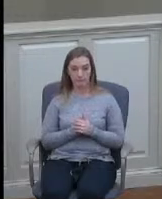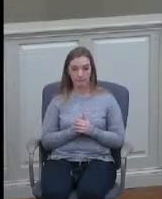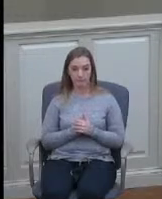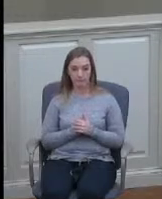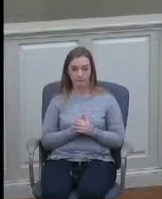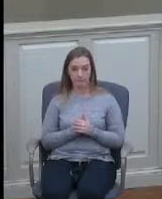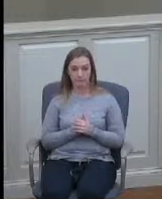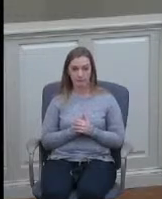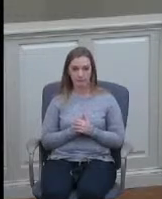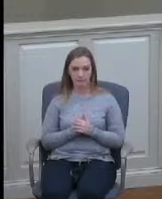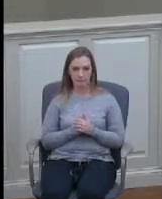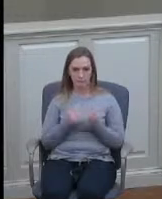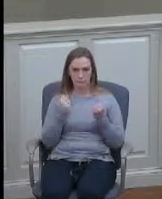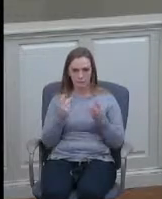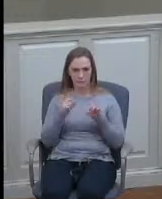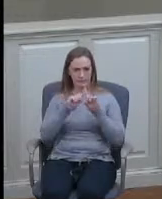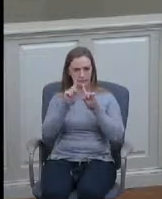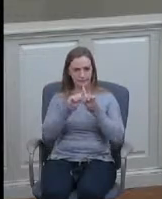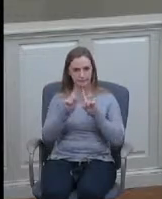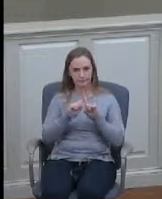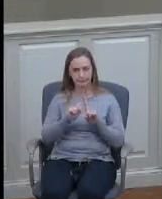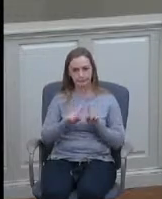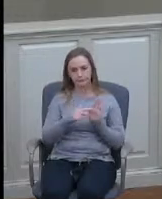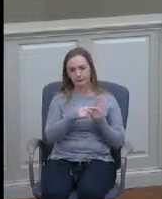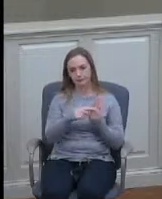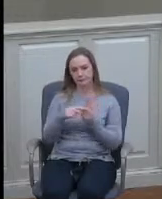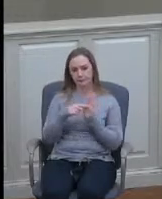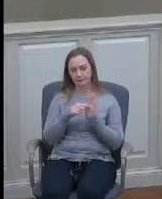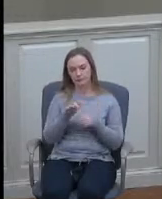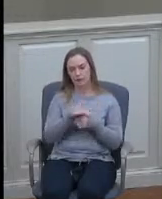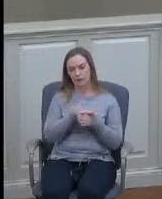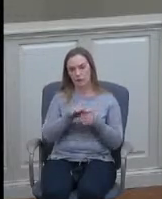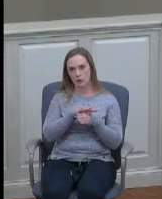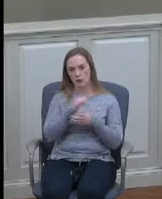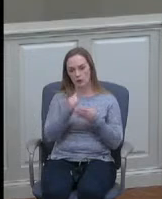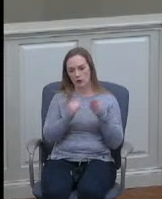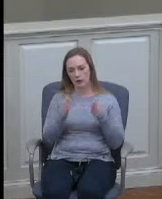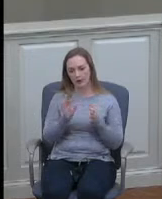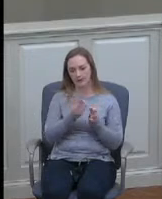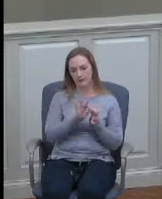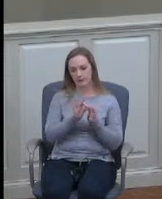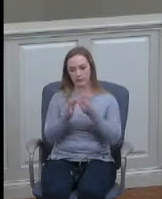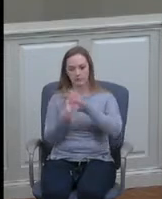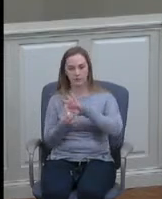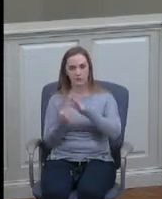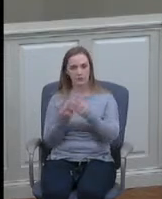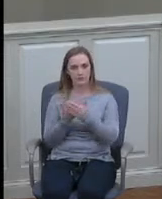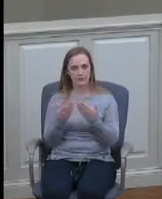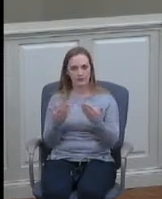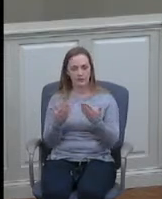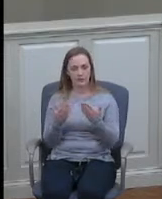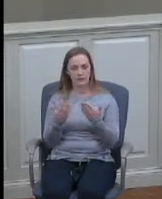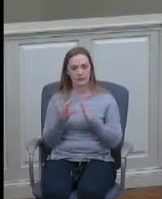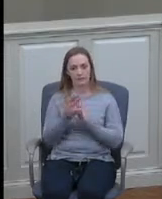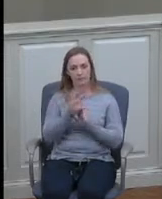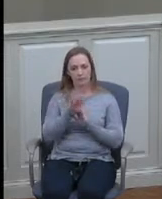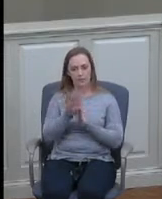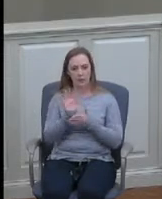All kinds of displays, local artists, interpretations of things, video